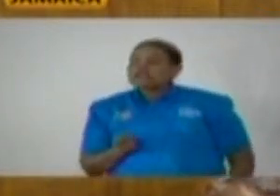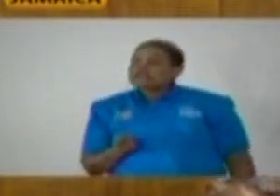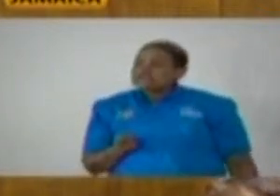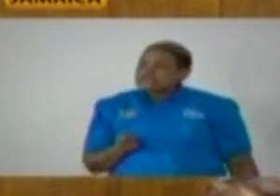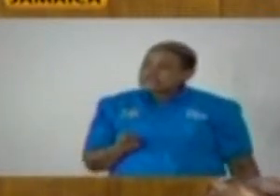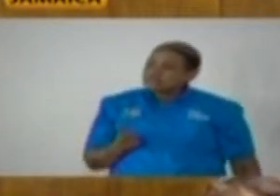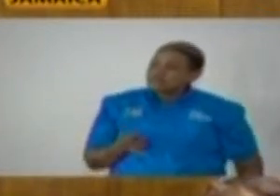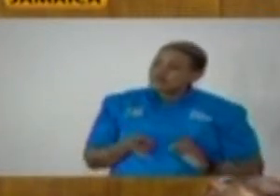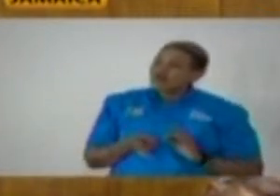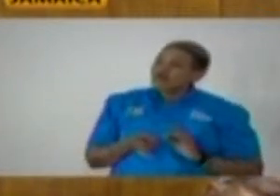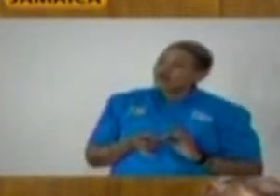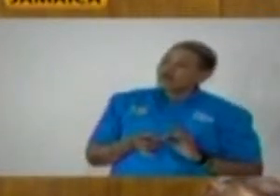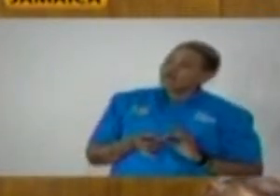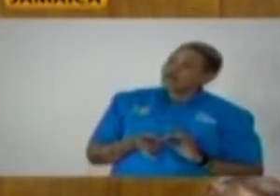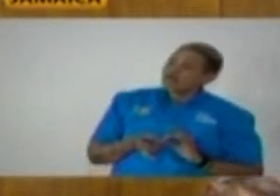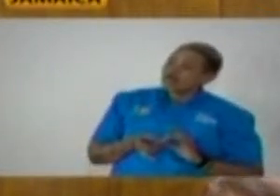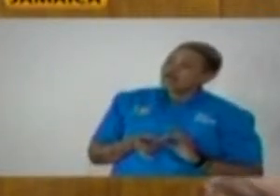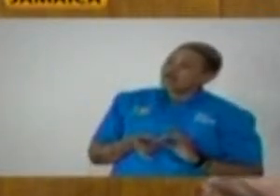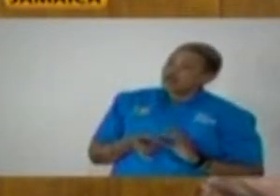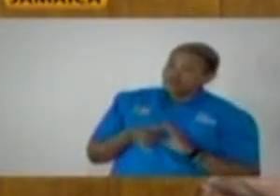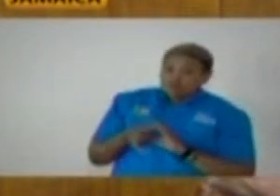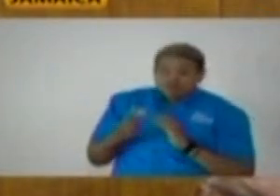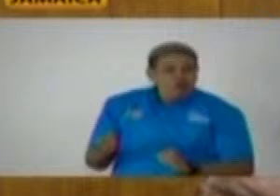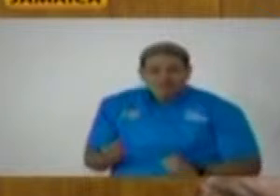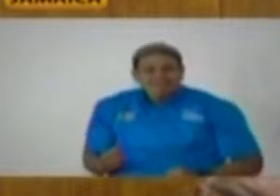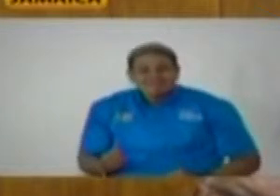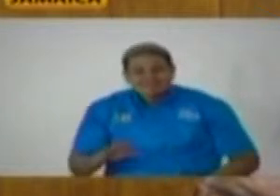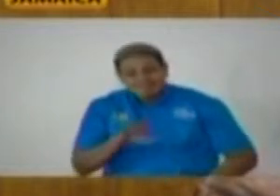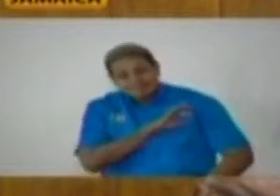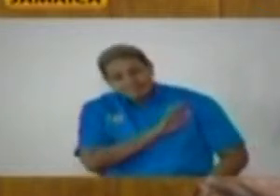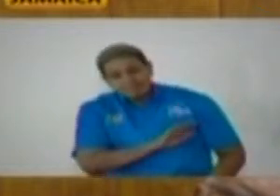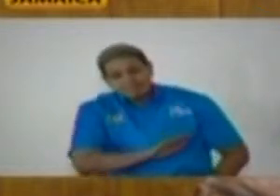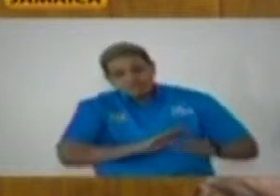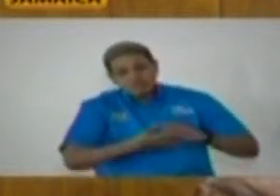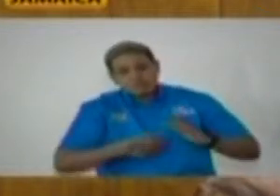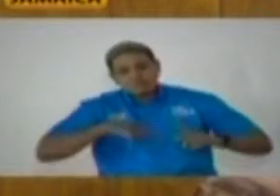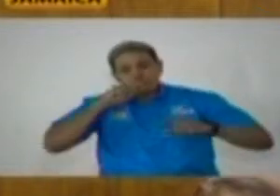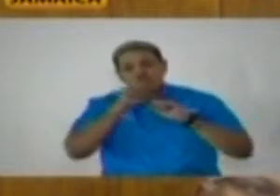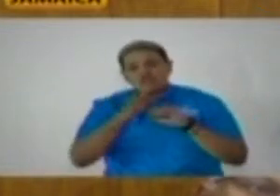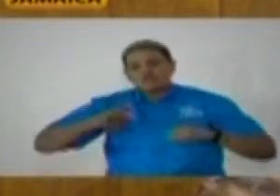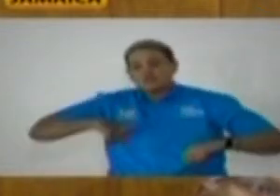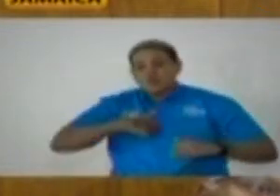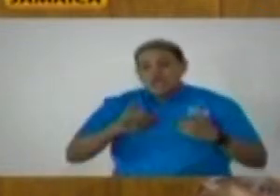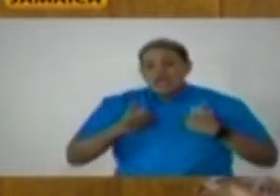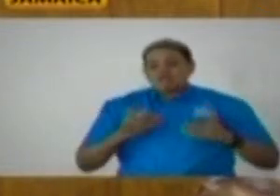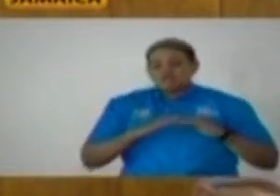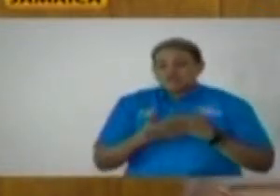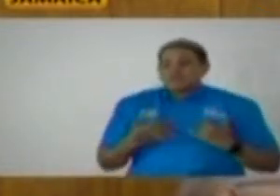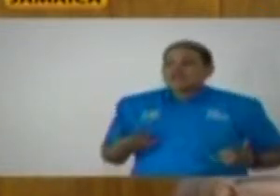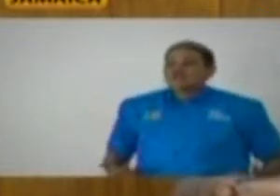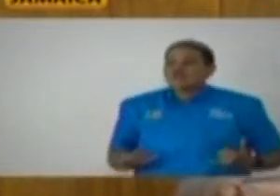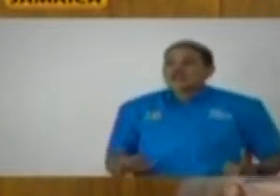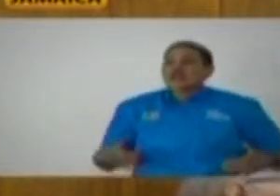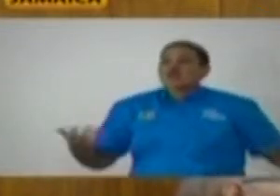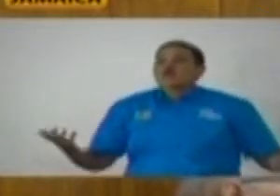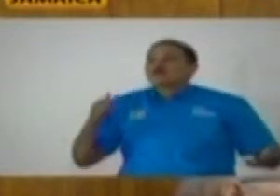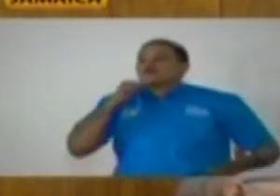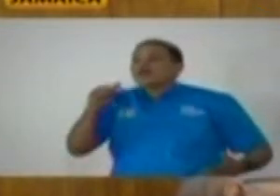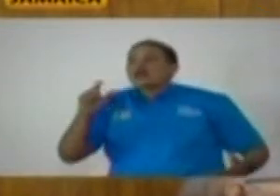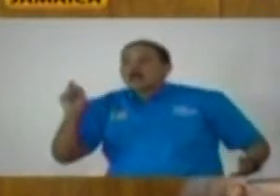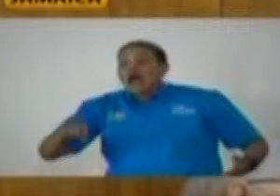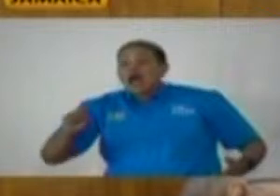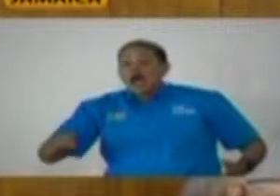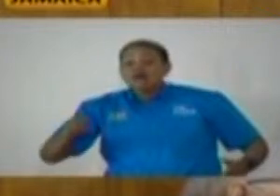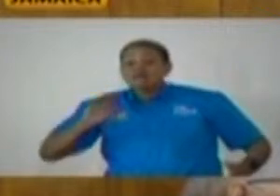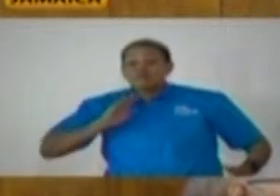a characteristic of Jamaica. But the reality that we have today in Jamaica today, does not have to be